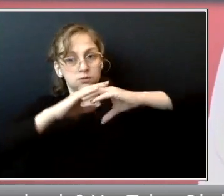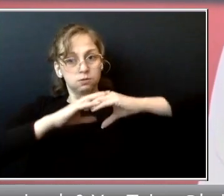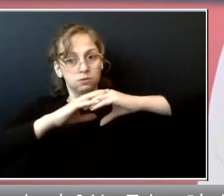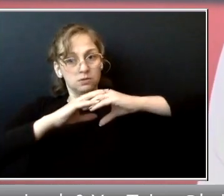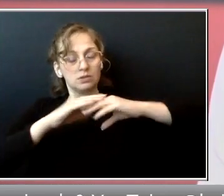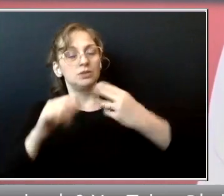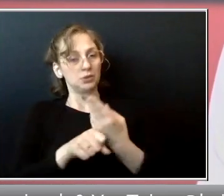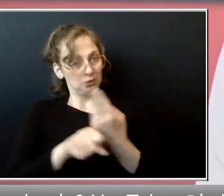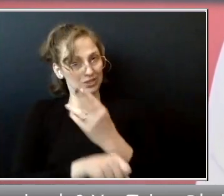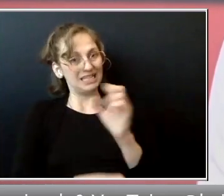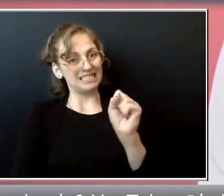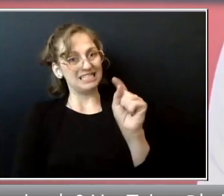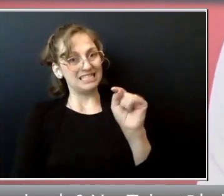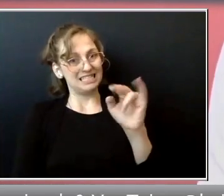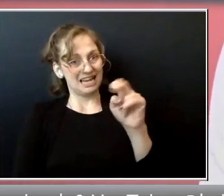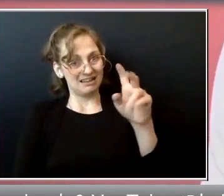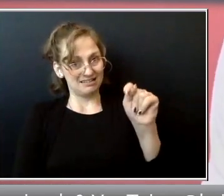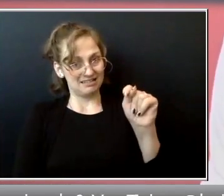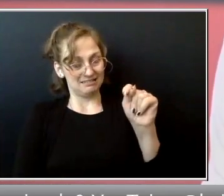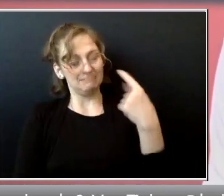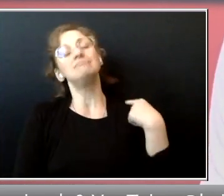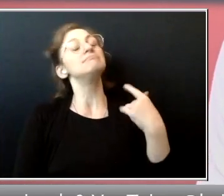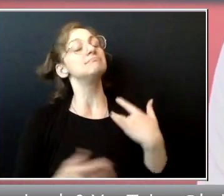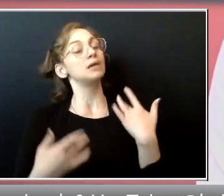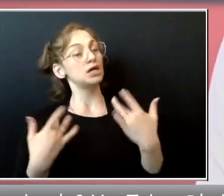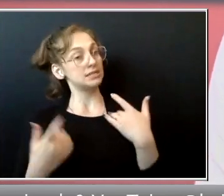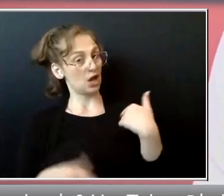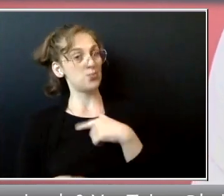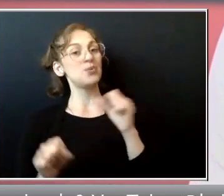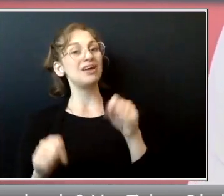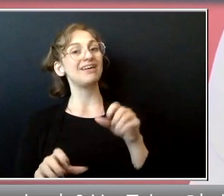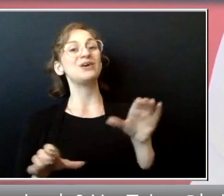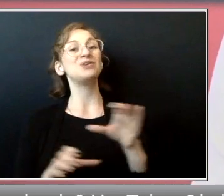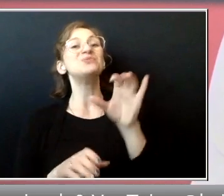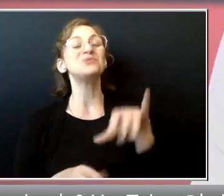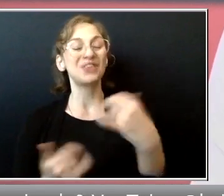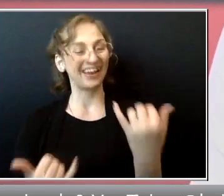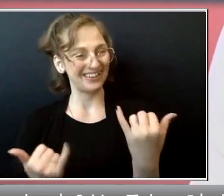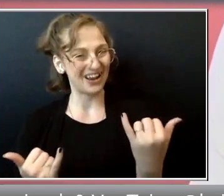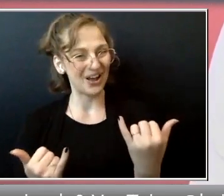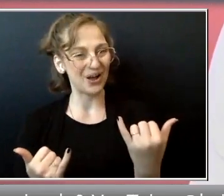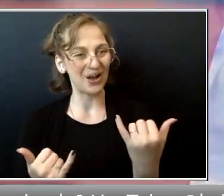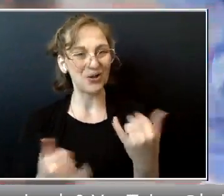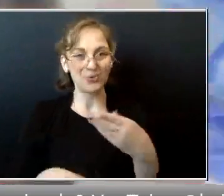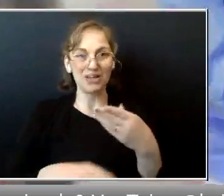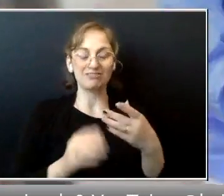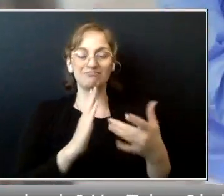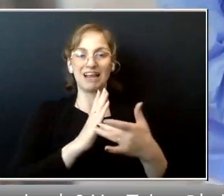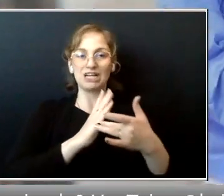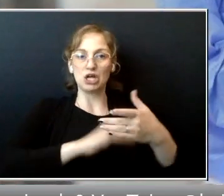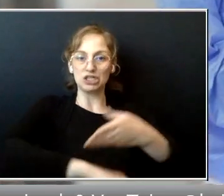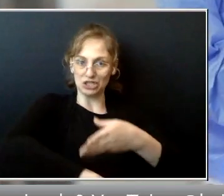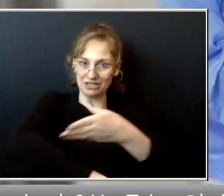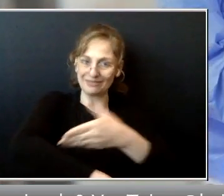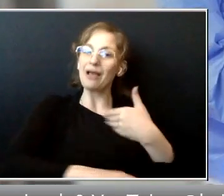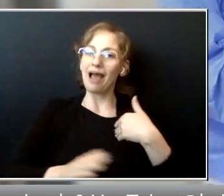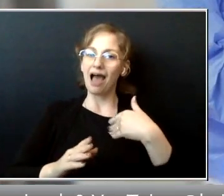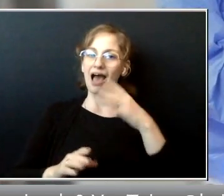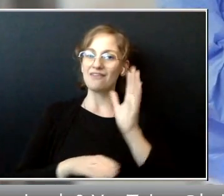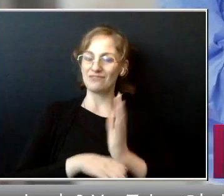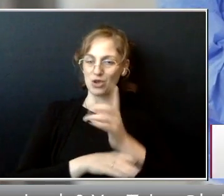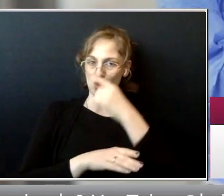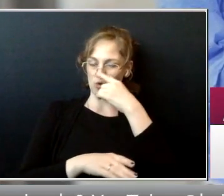the devices that we have now have progressed to where we can actually get through that. And we have some video that we want to show our viewers as you're talking about